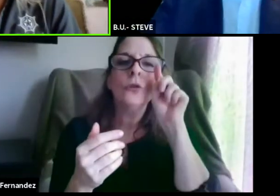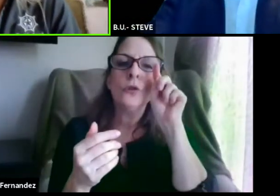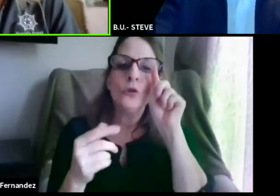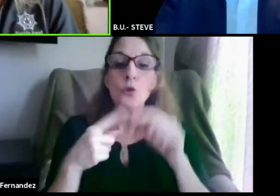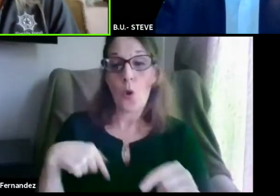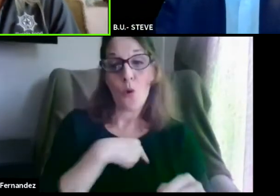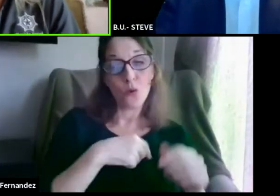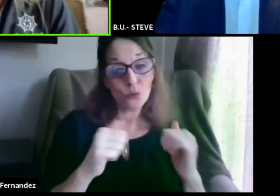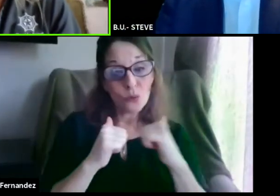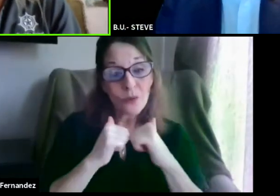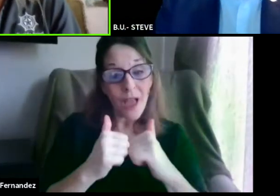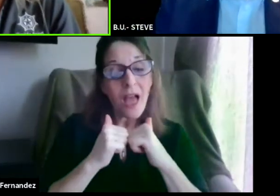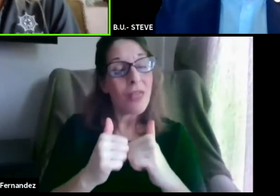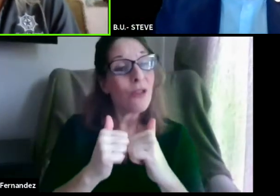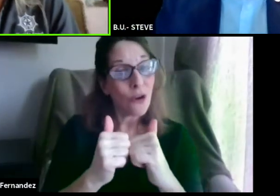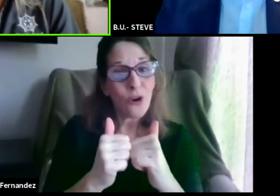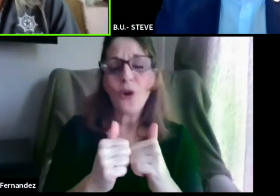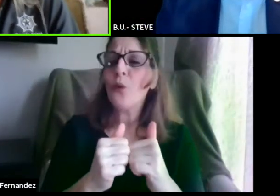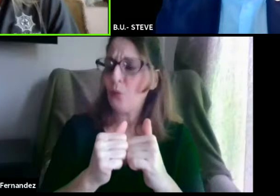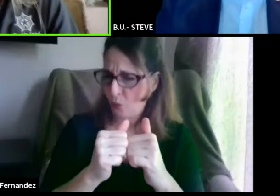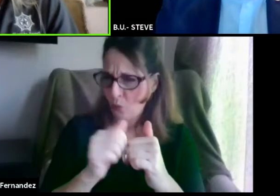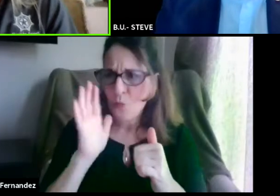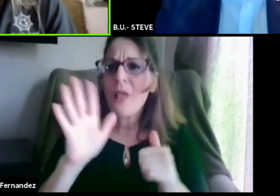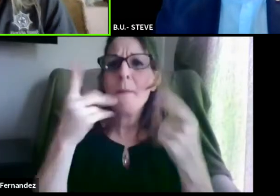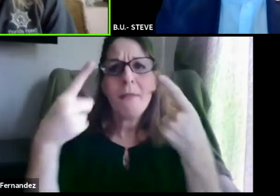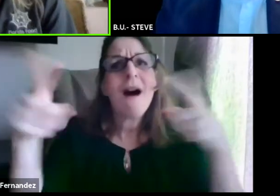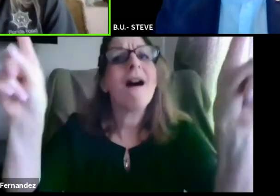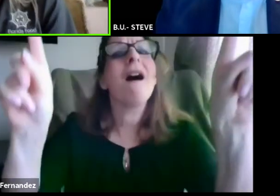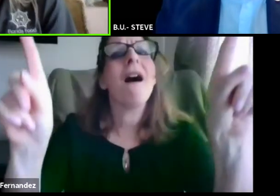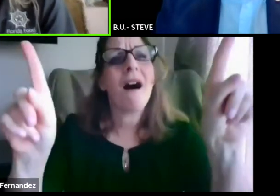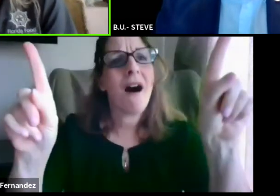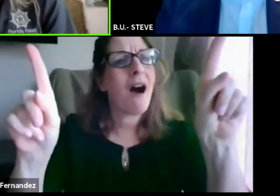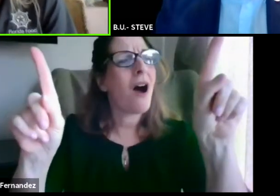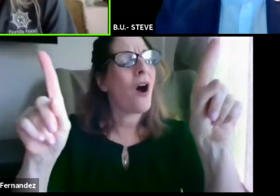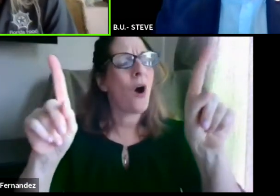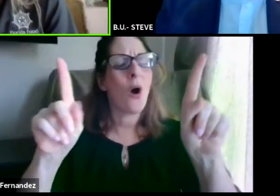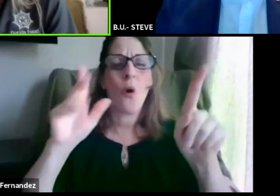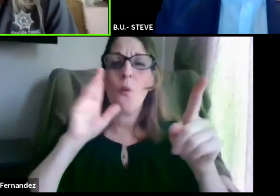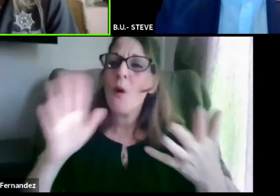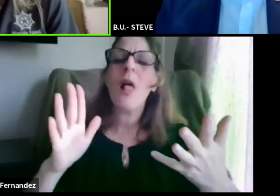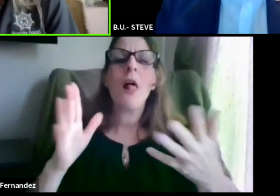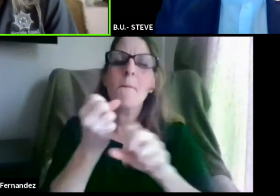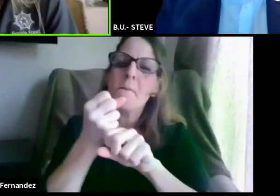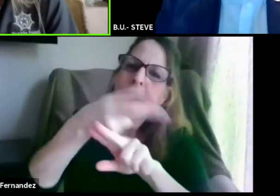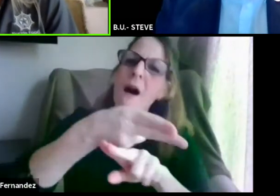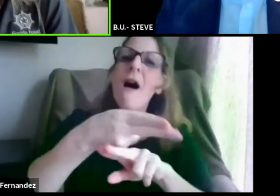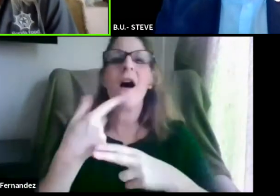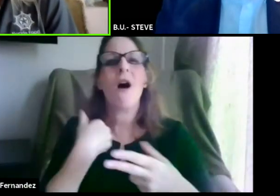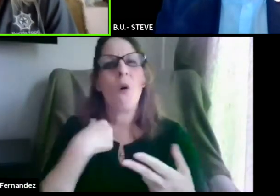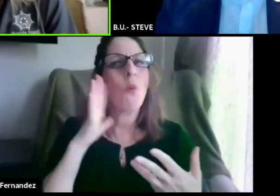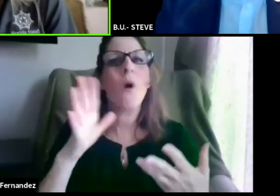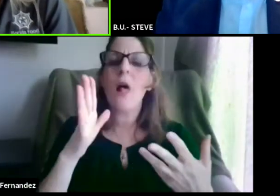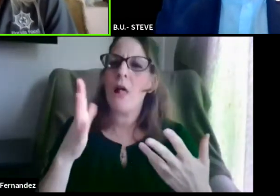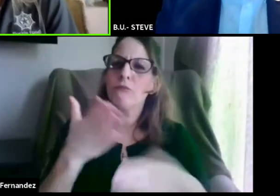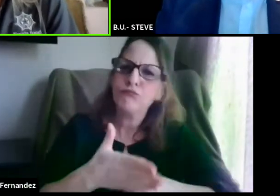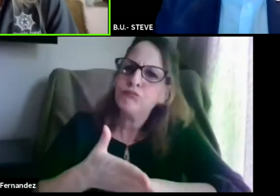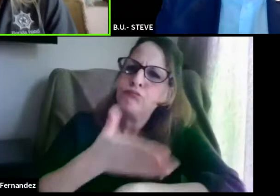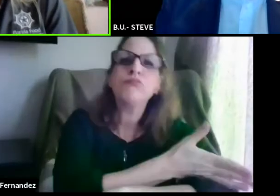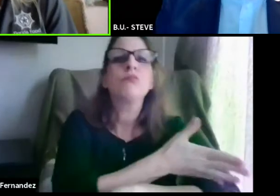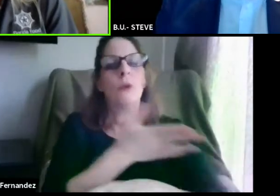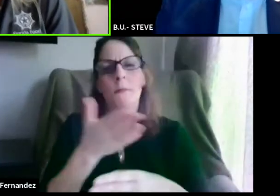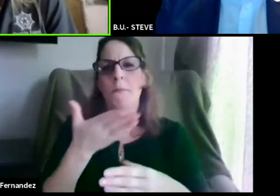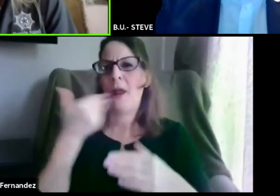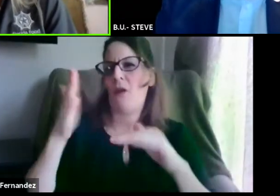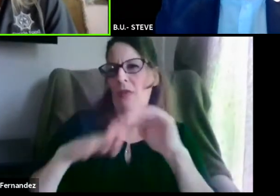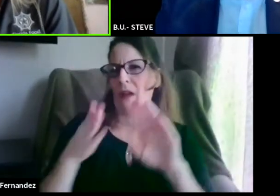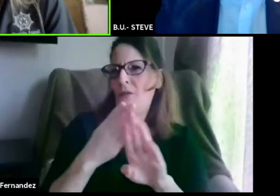we can make this happen, and we're going to come out from this stronger than we were before. And I think that everybody's ready to just